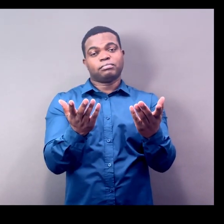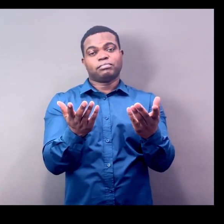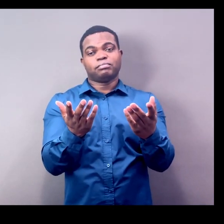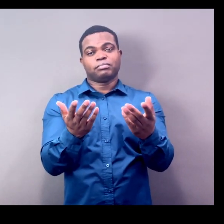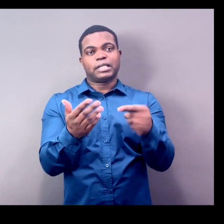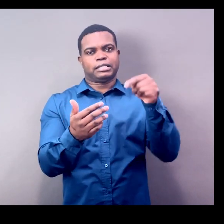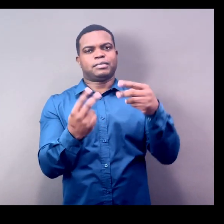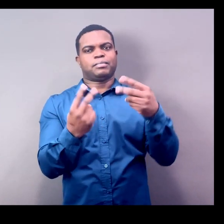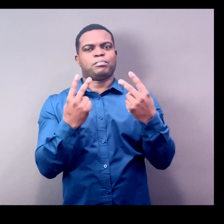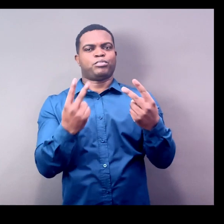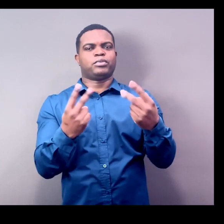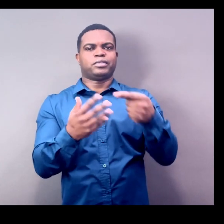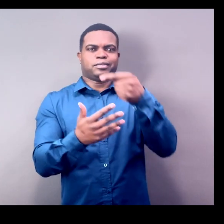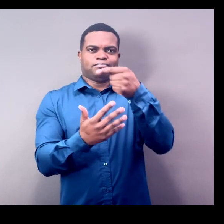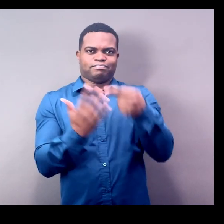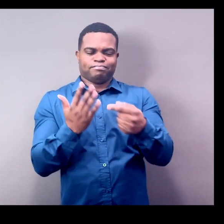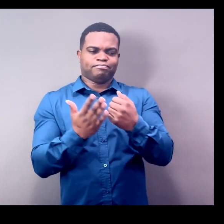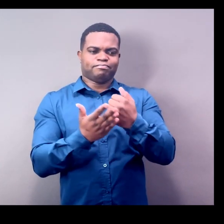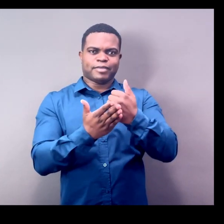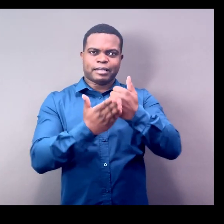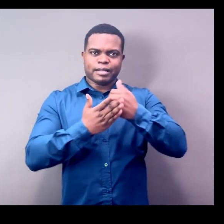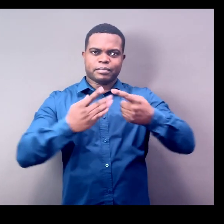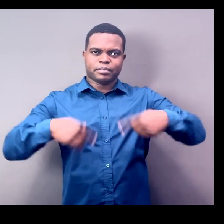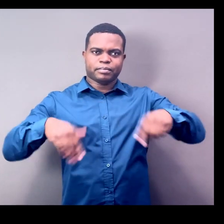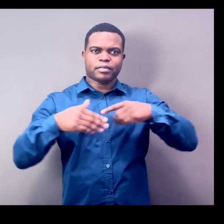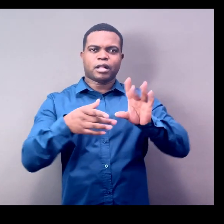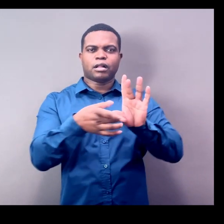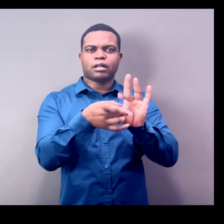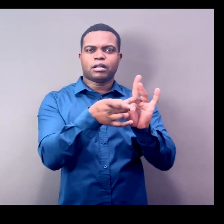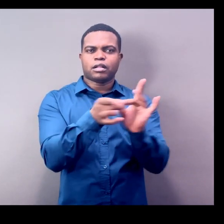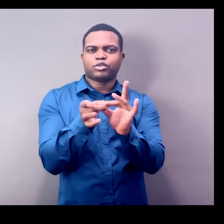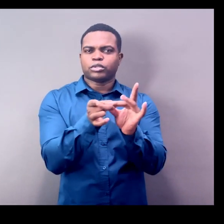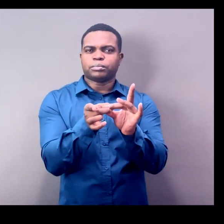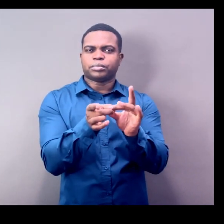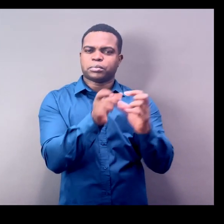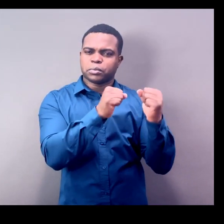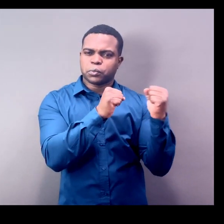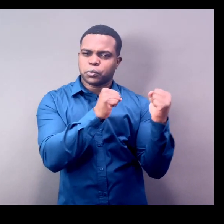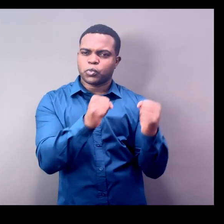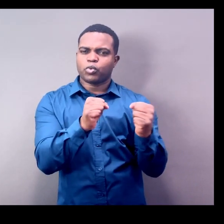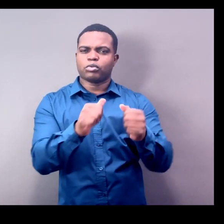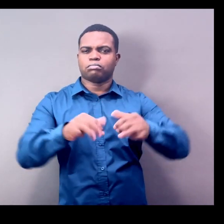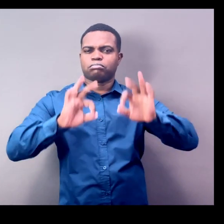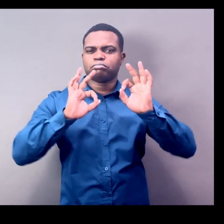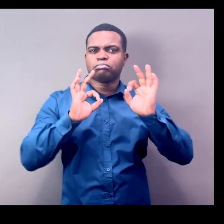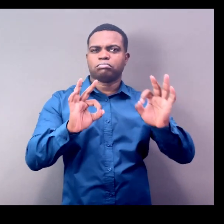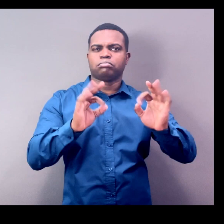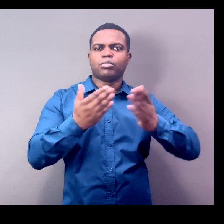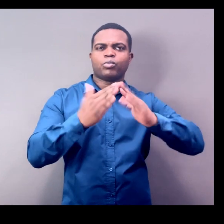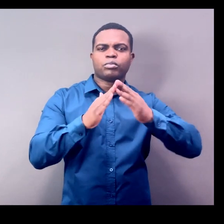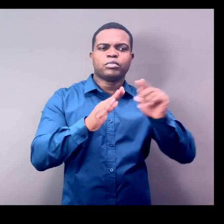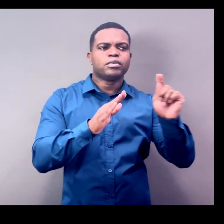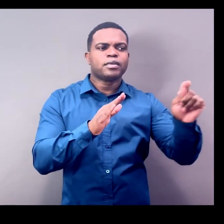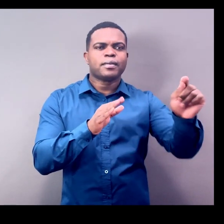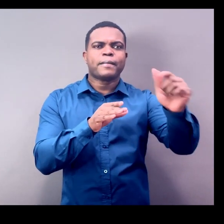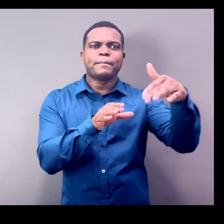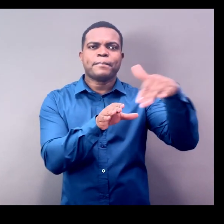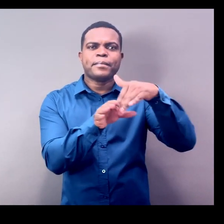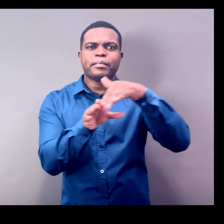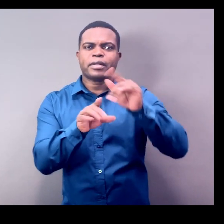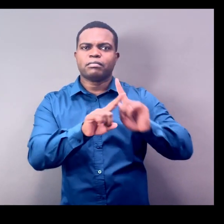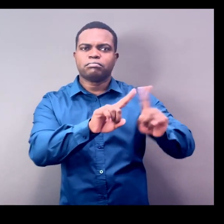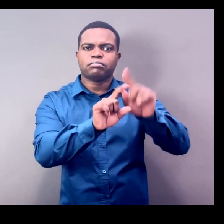foundational elements that establish a strong relationship between stakeholders, which include your